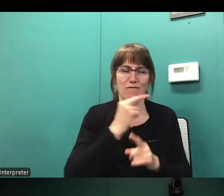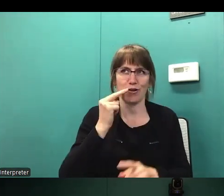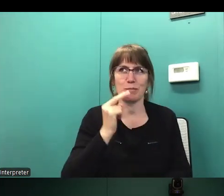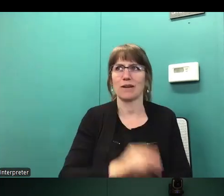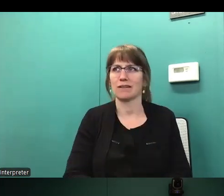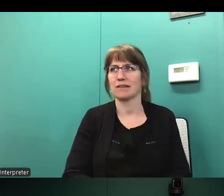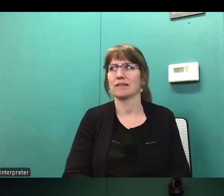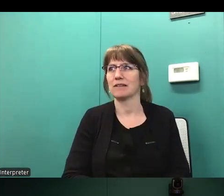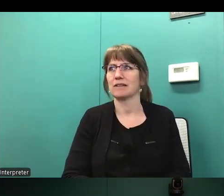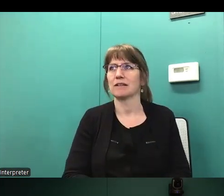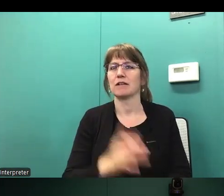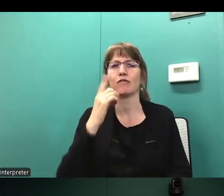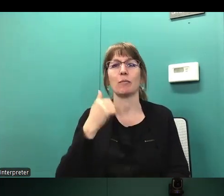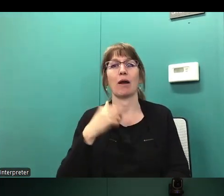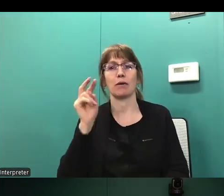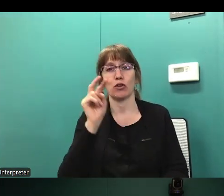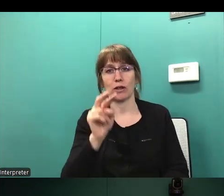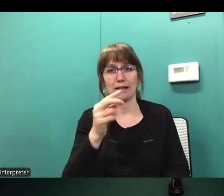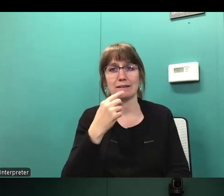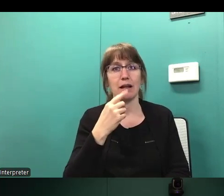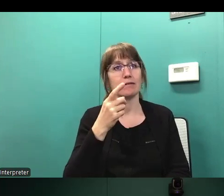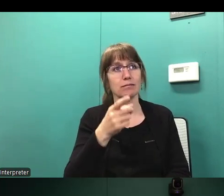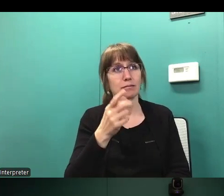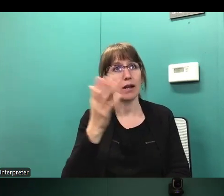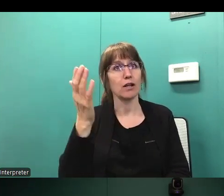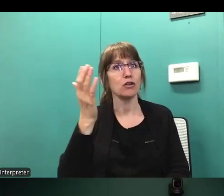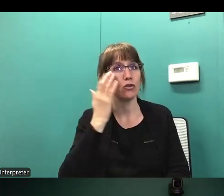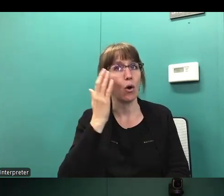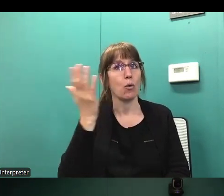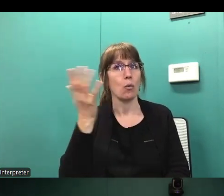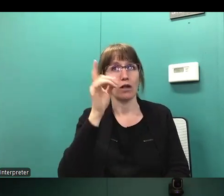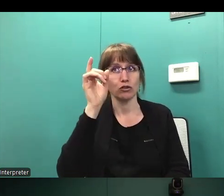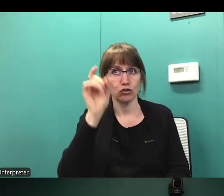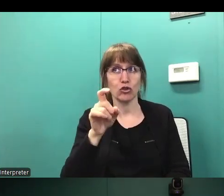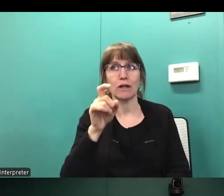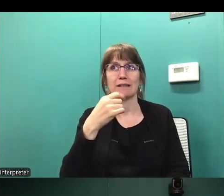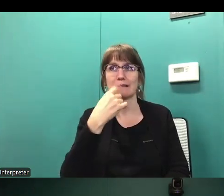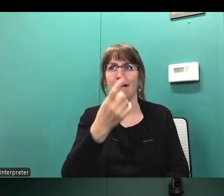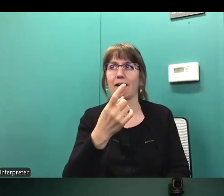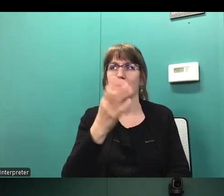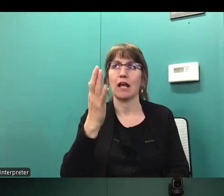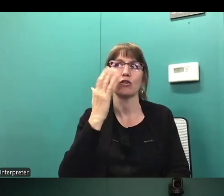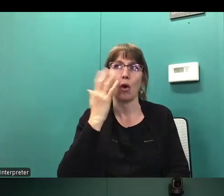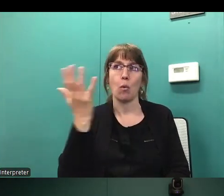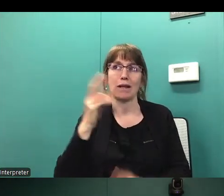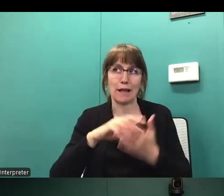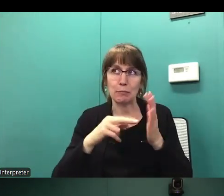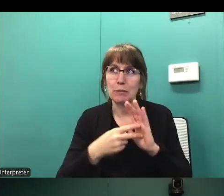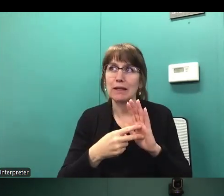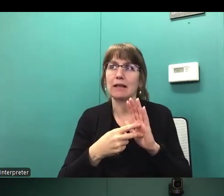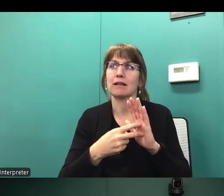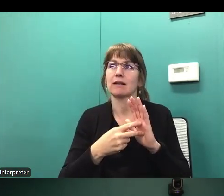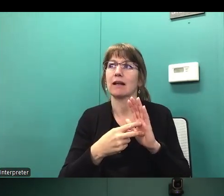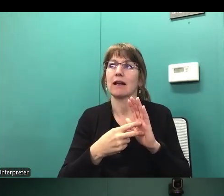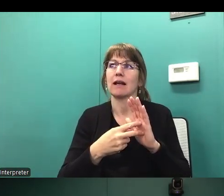So, and to me, what I would look at with that is I would say, they know what they should be saying, they know what they're referring to, or they wouldn't